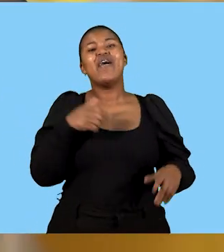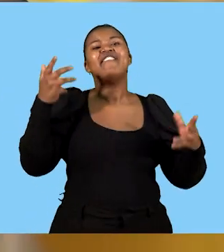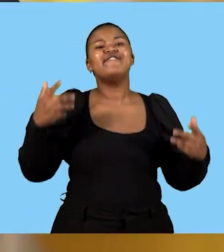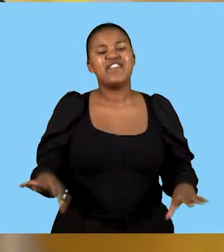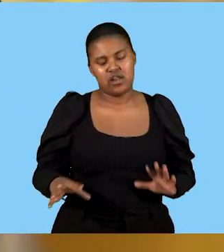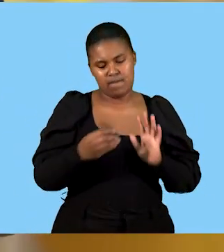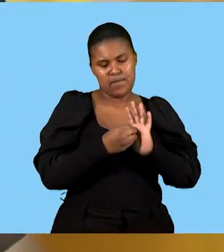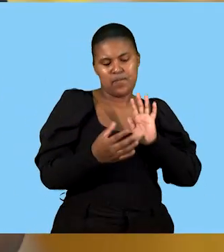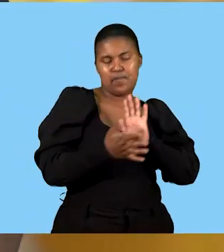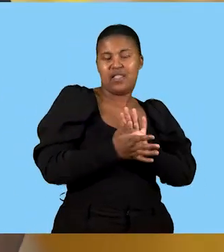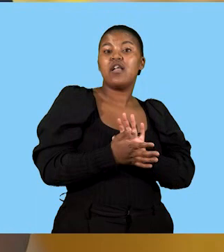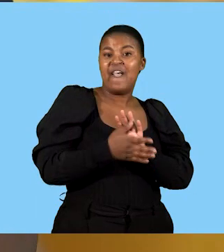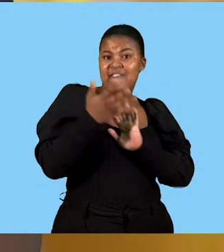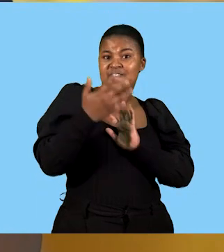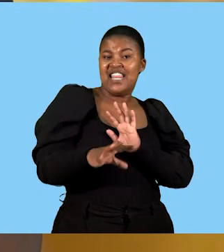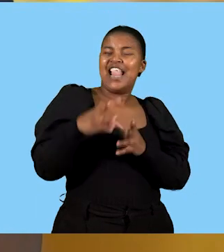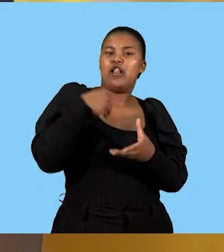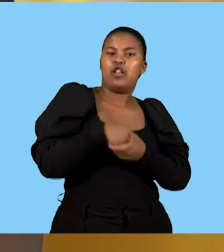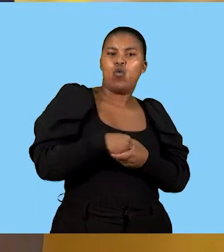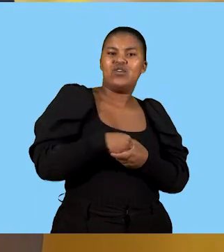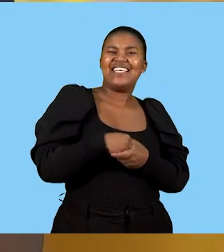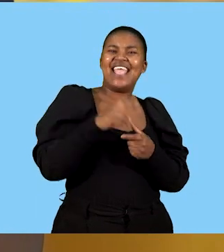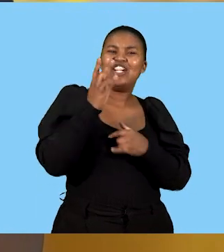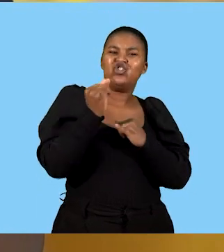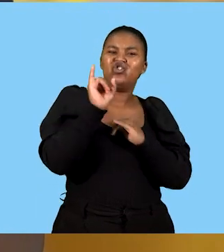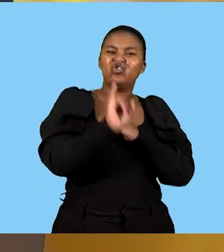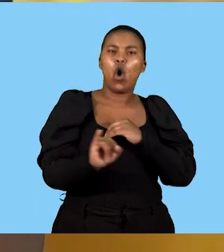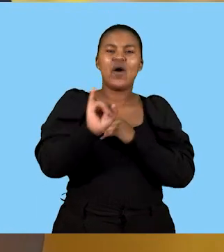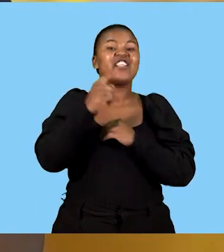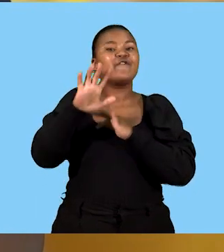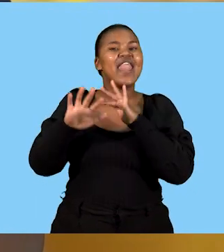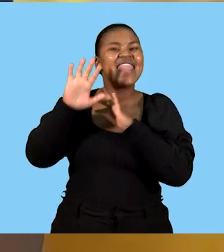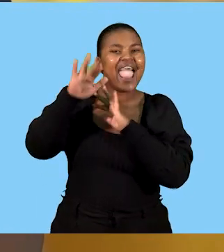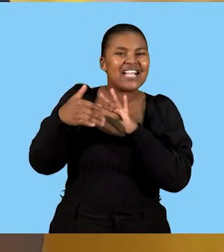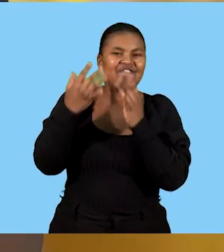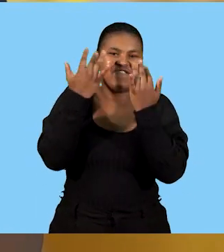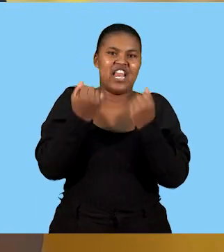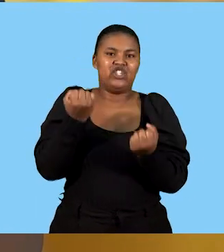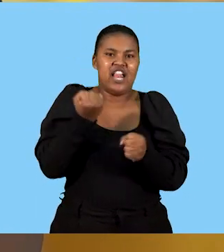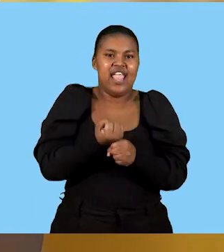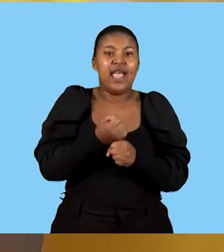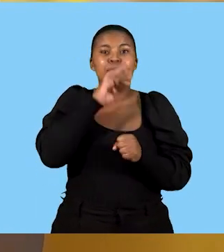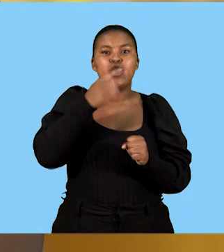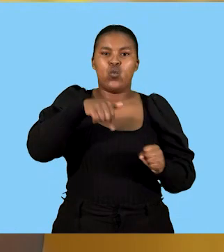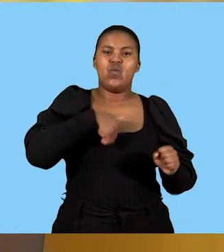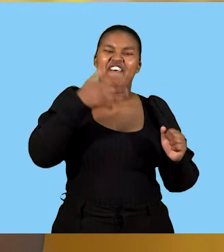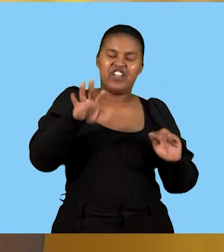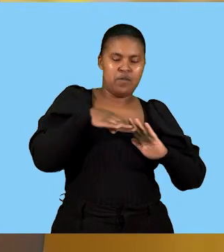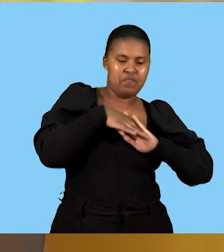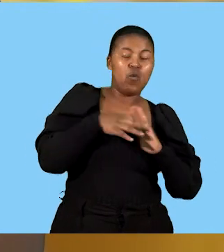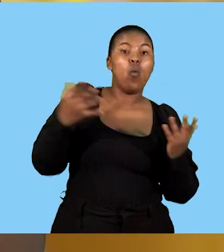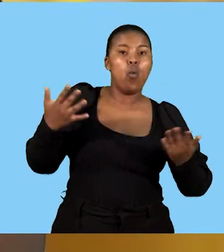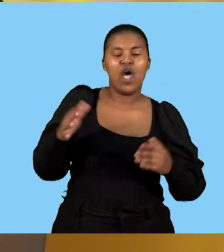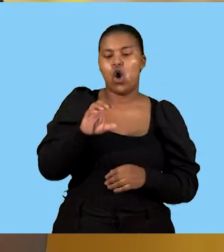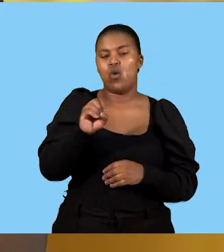recorded that amount that included the insurance for the next financial year, we had decreased it on owner's